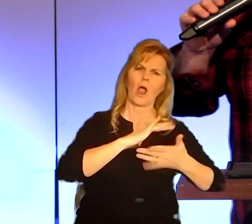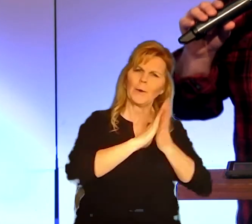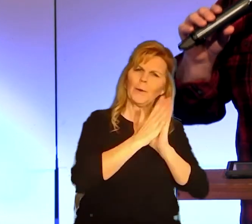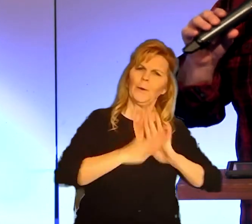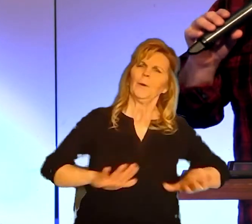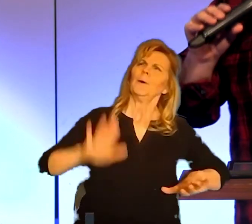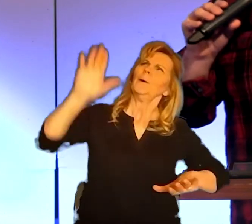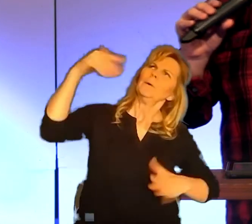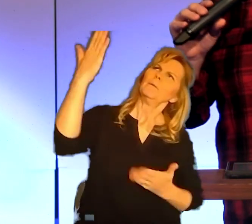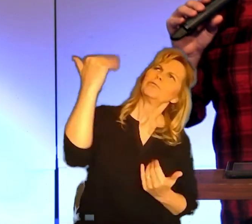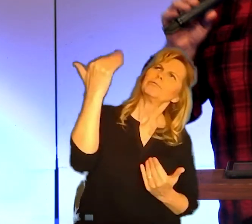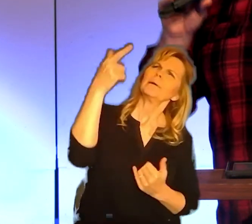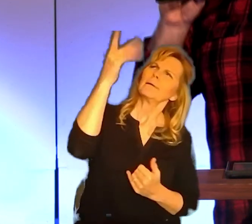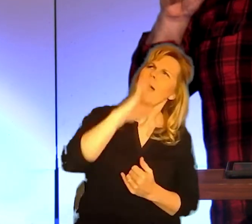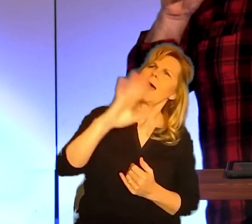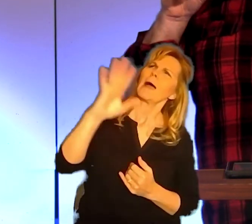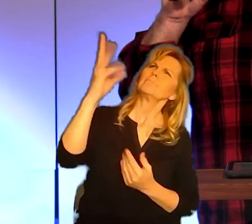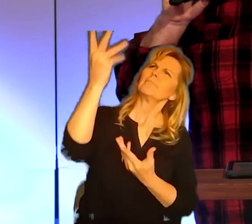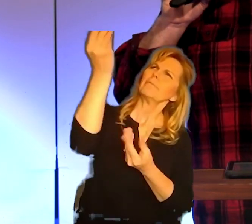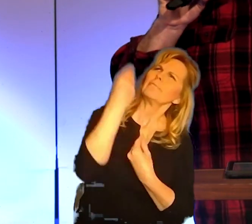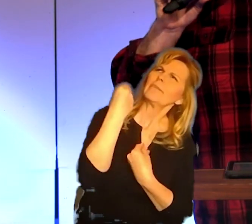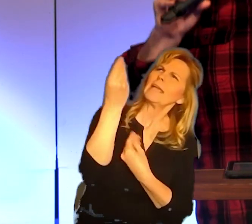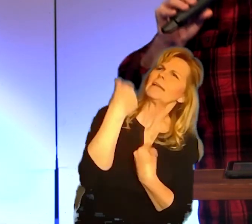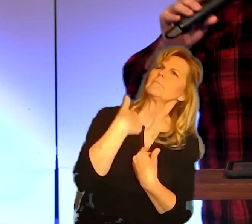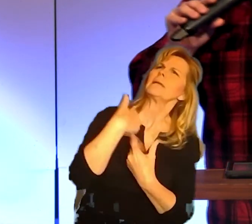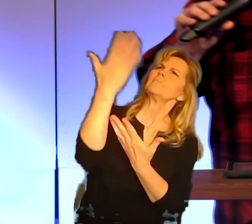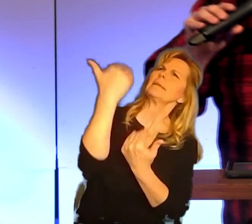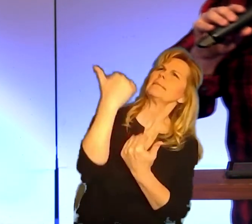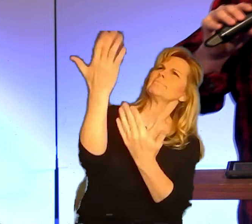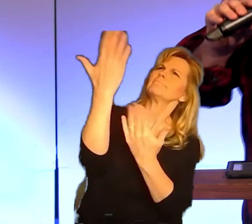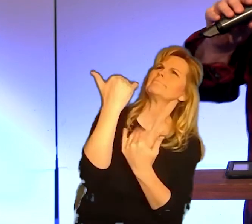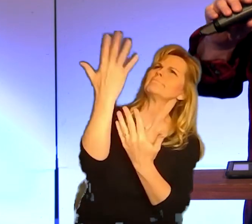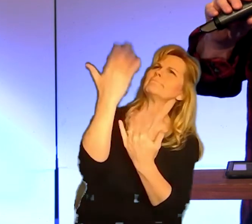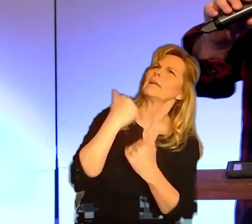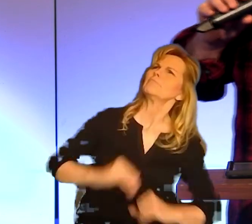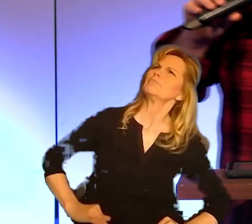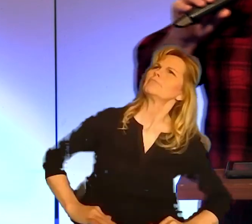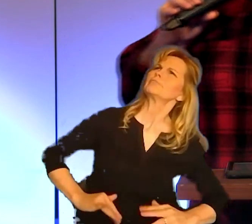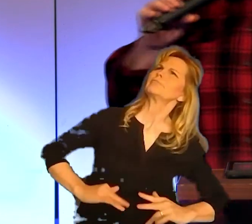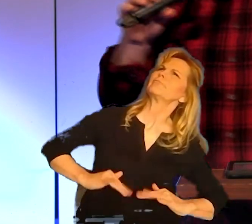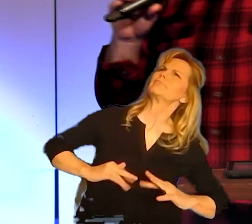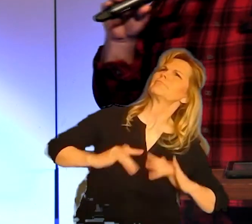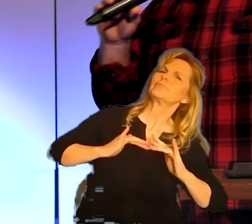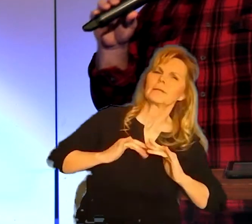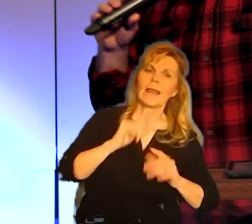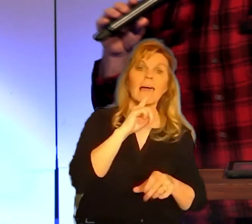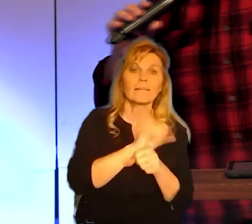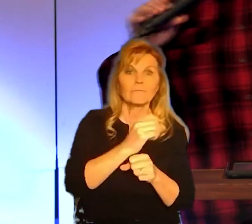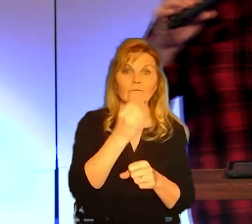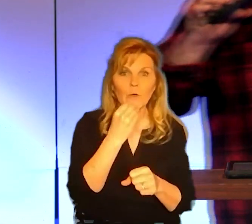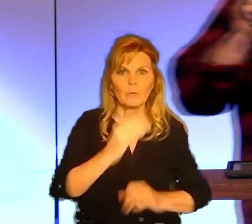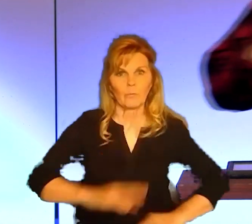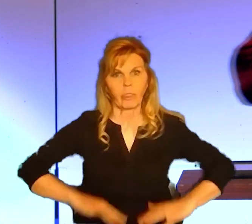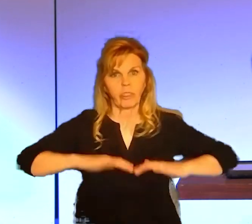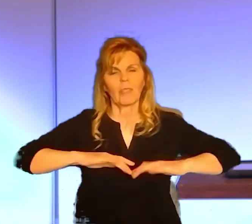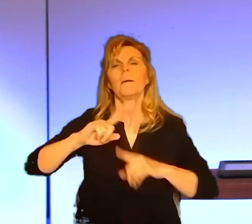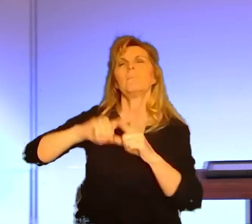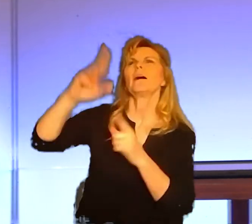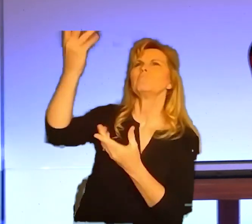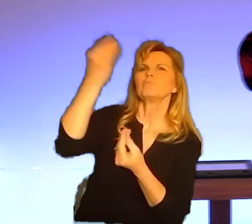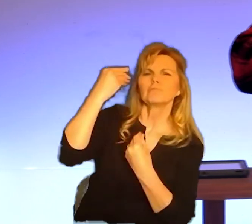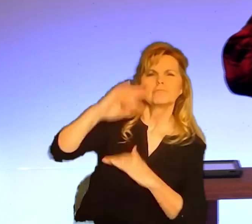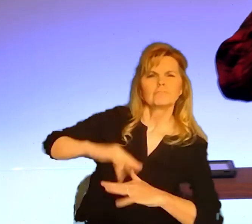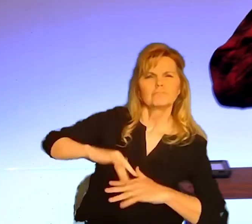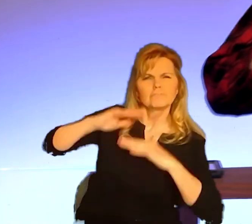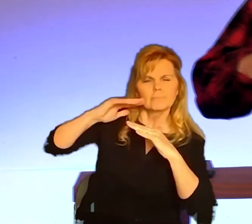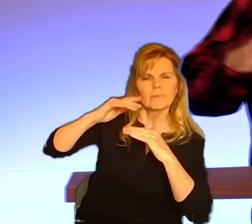and realize, man, God, his voice is real. His truth is not subjective. I might have things that are keeping me from experiencing